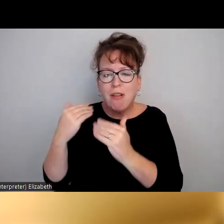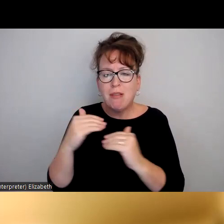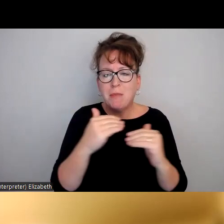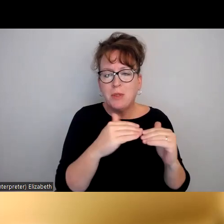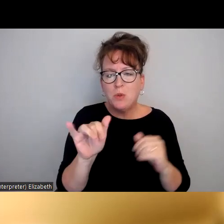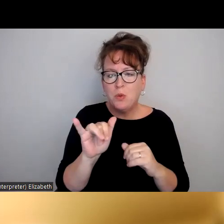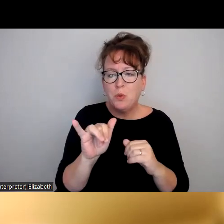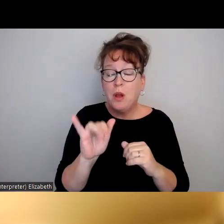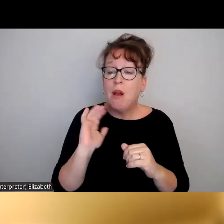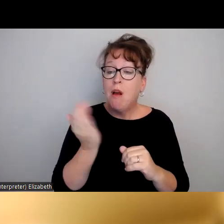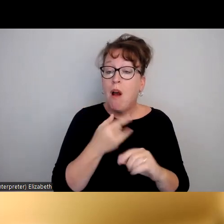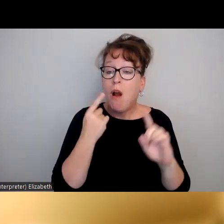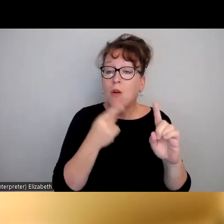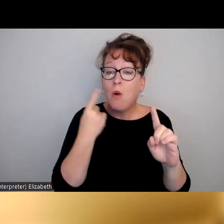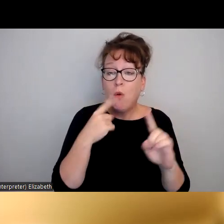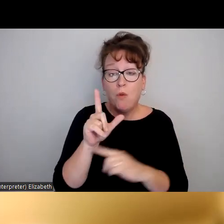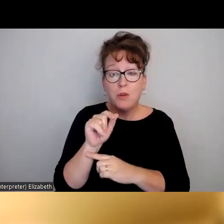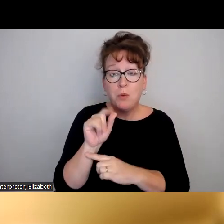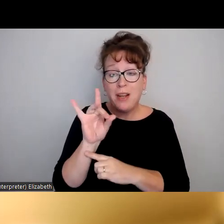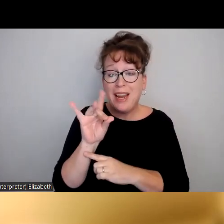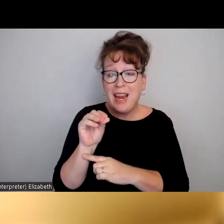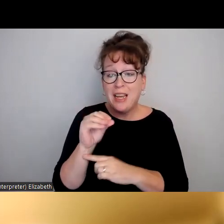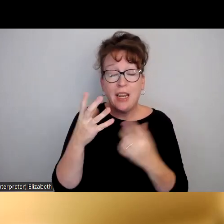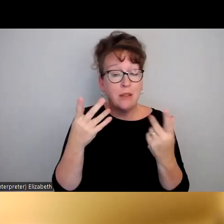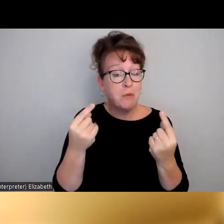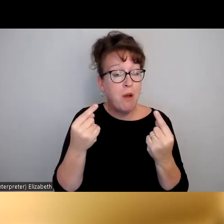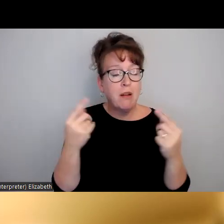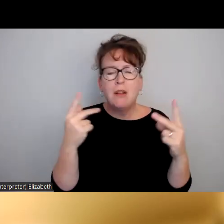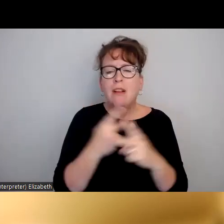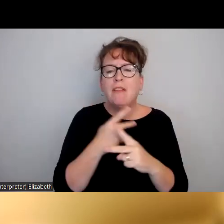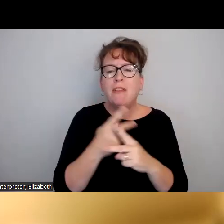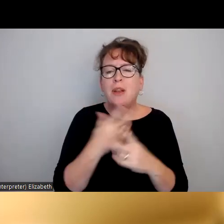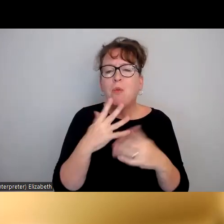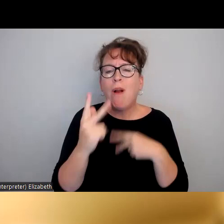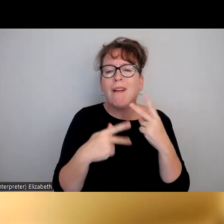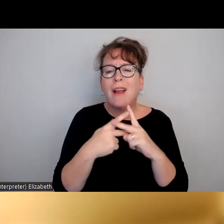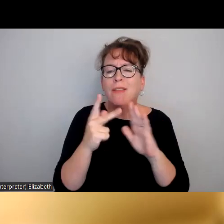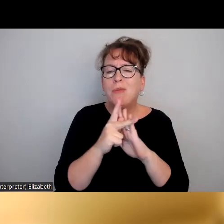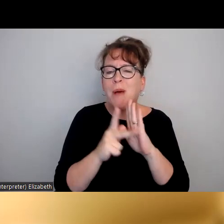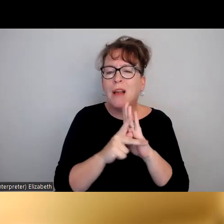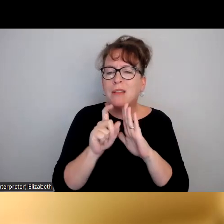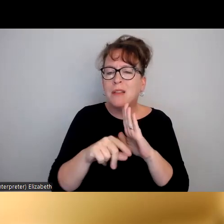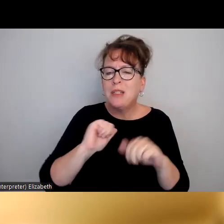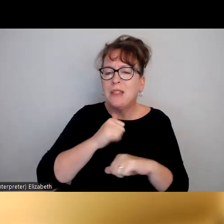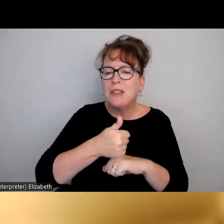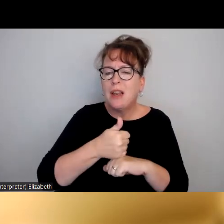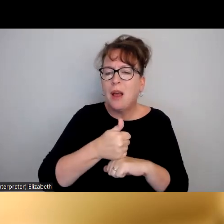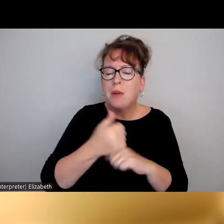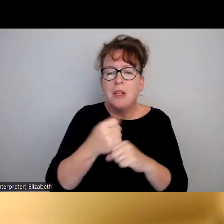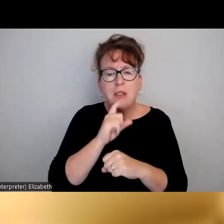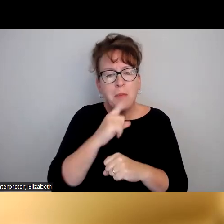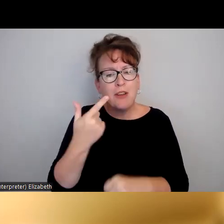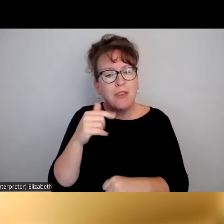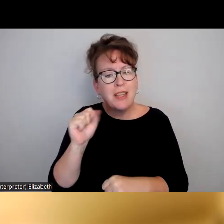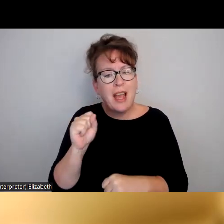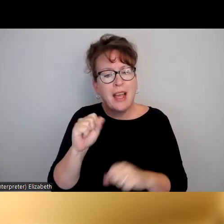in 2080 was basically figure out what kind of policies do we need to put in place so that the gas distribution companies in the state would be